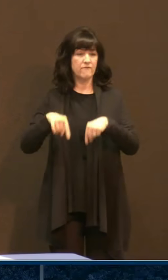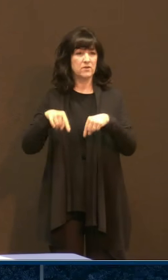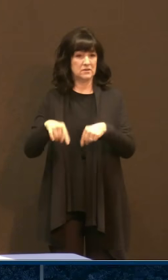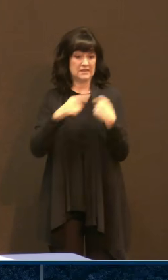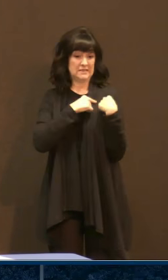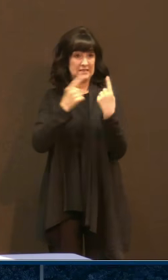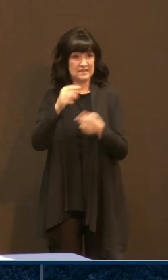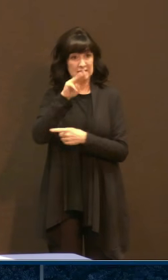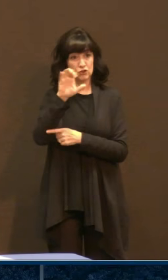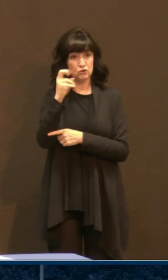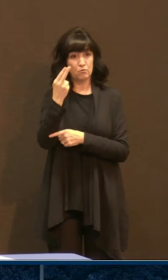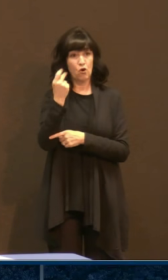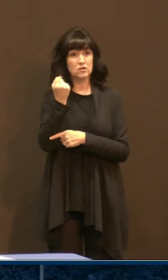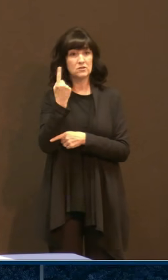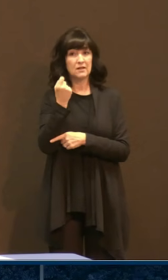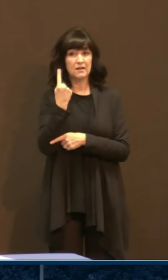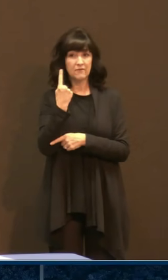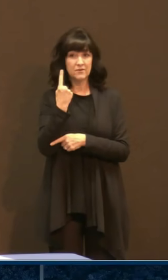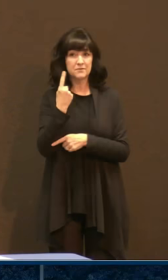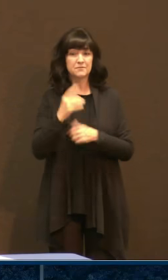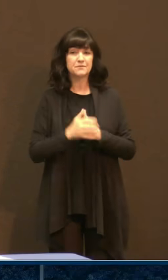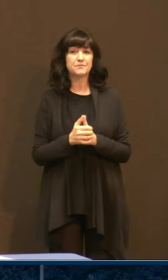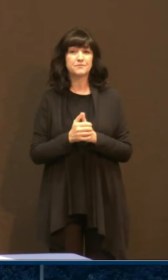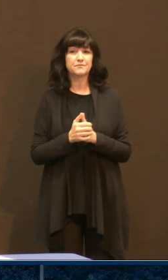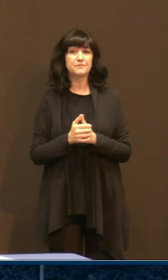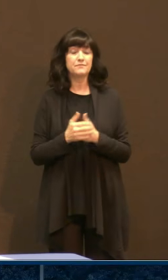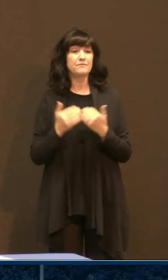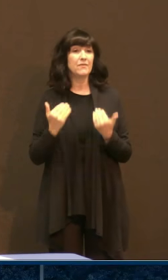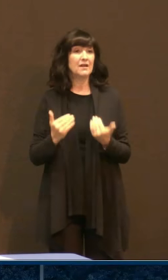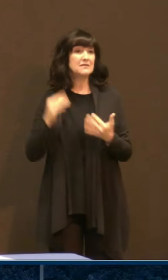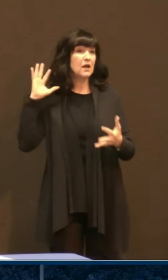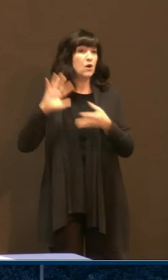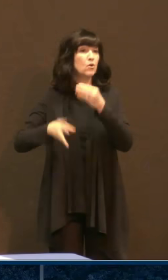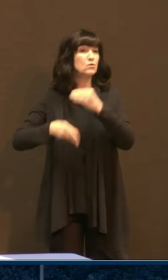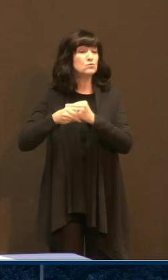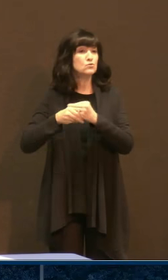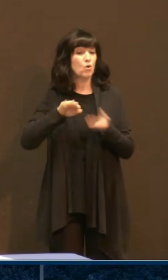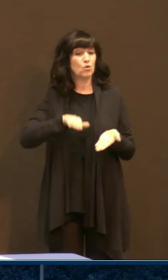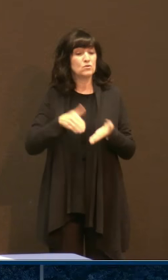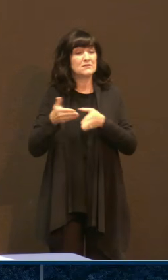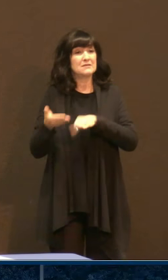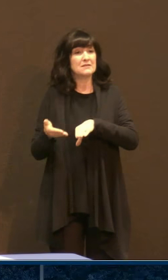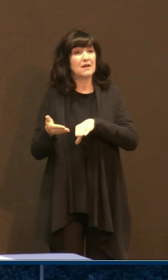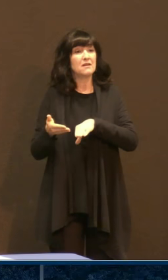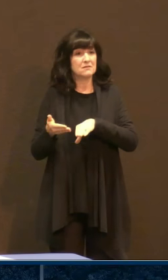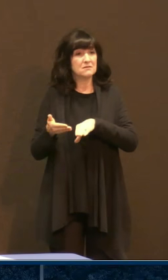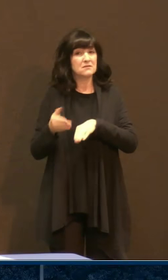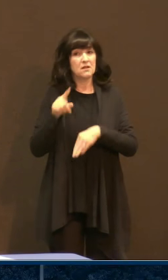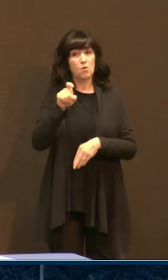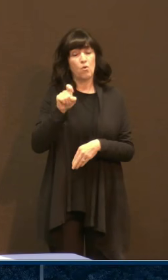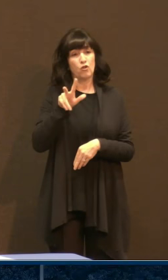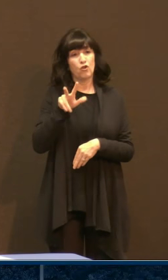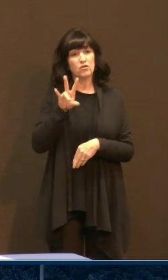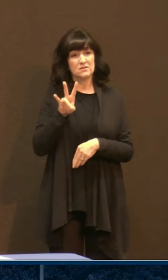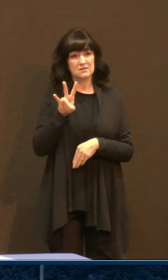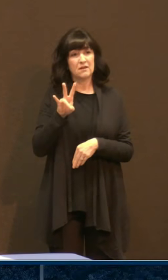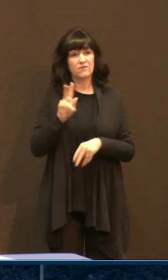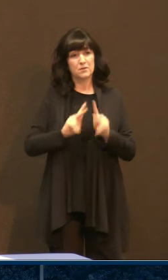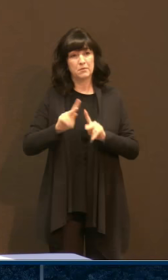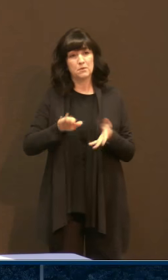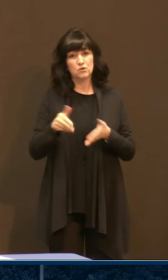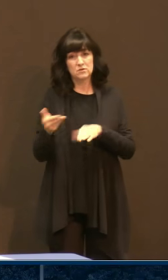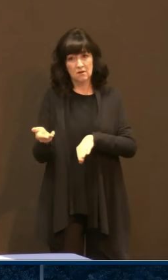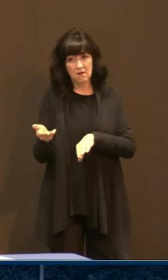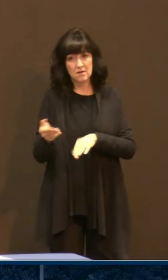up to 137 deaths statewide, and a positive number over 1,000